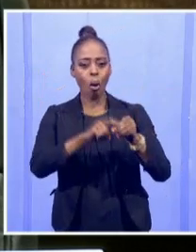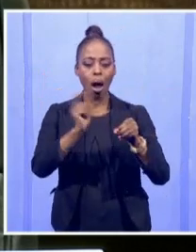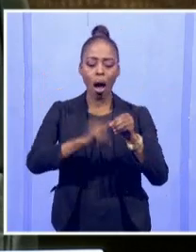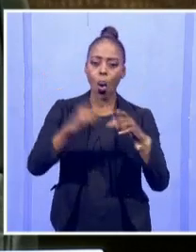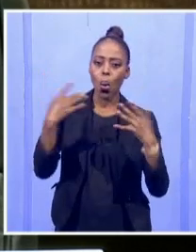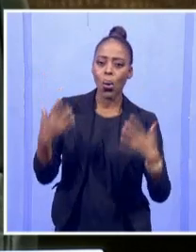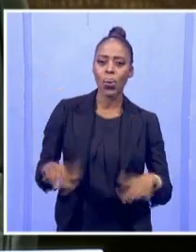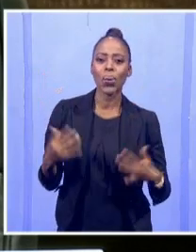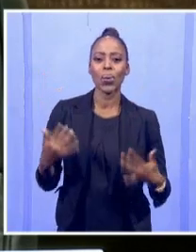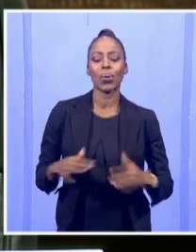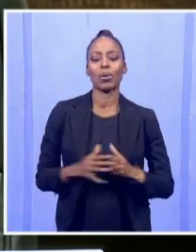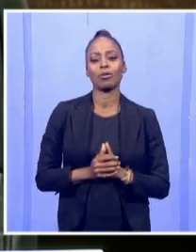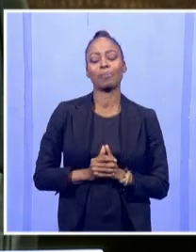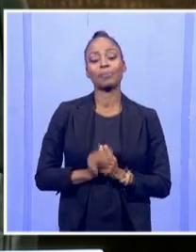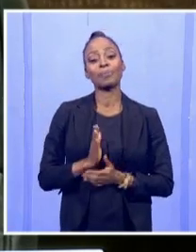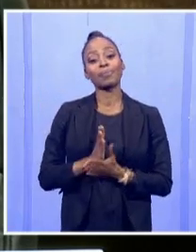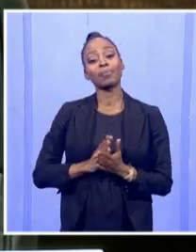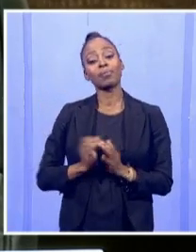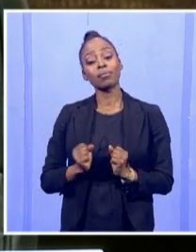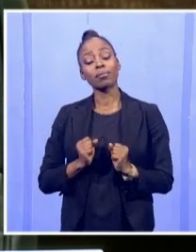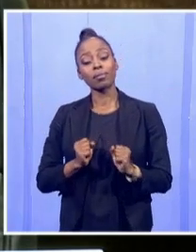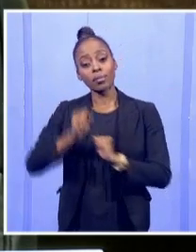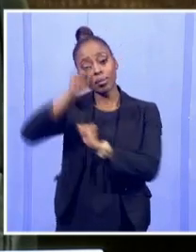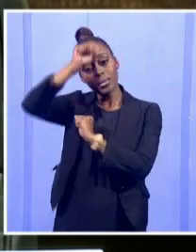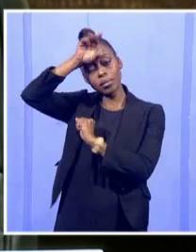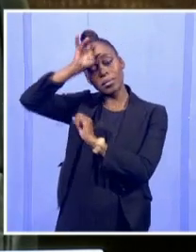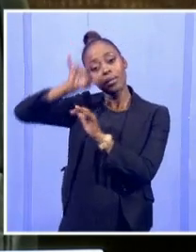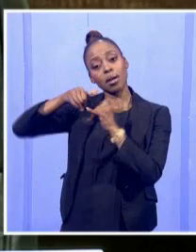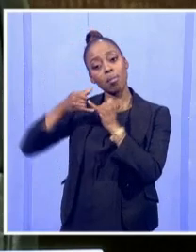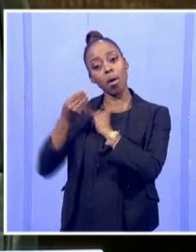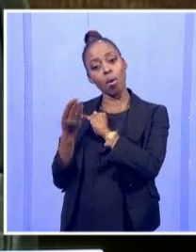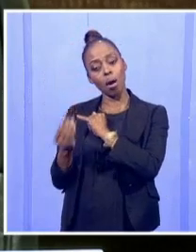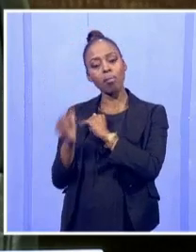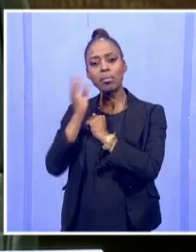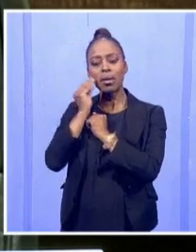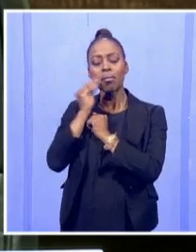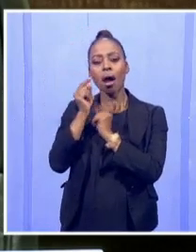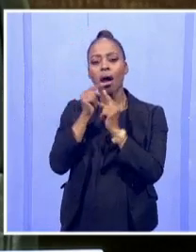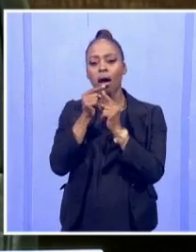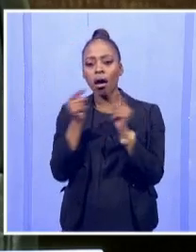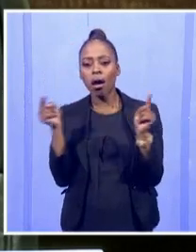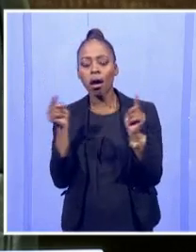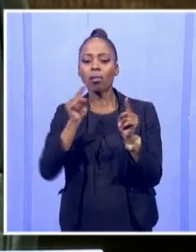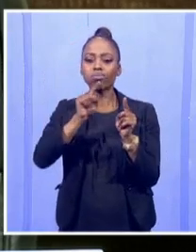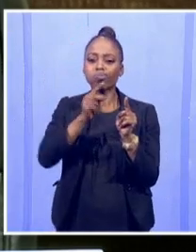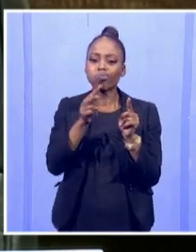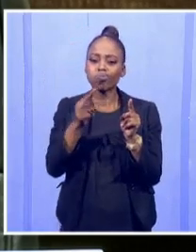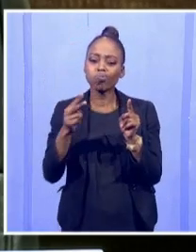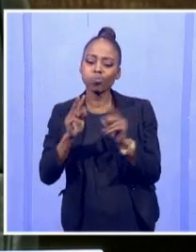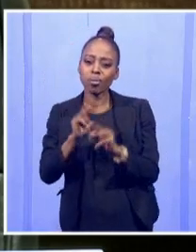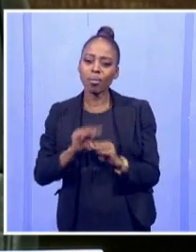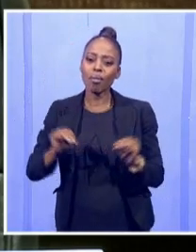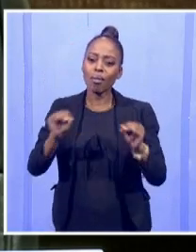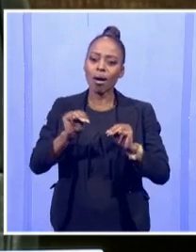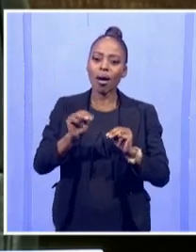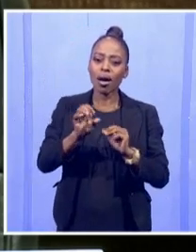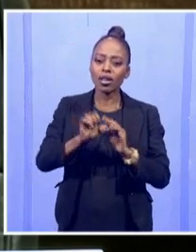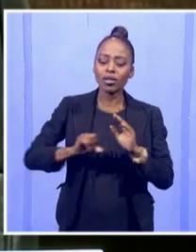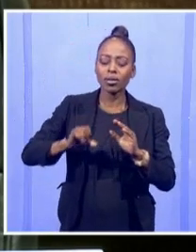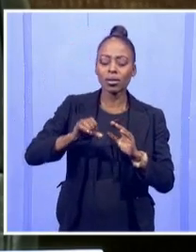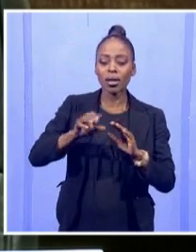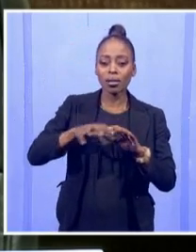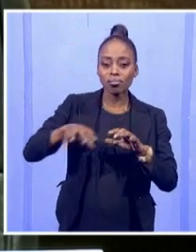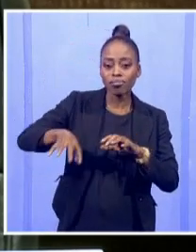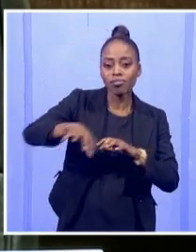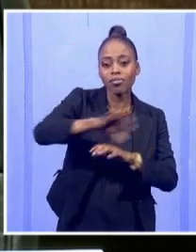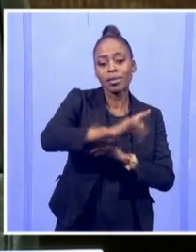receiving. We have some of the strongest mining companies with experience across a range of minerals and geological types, with